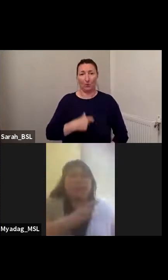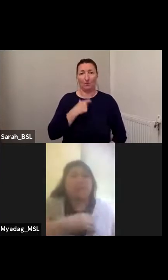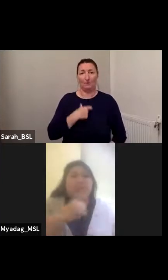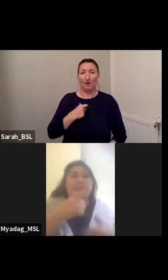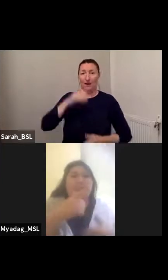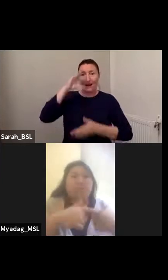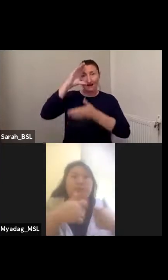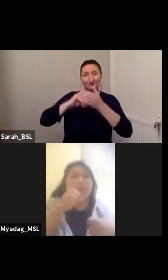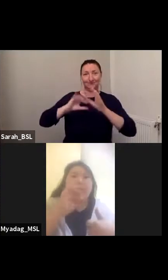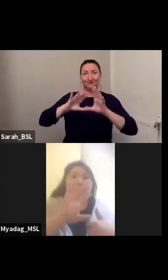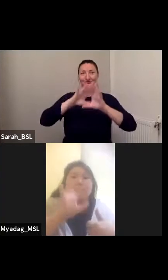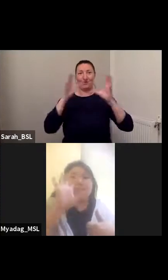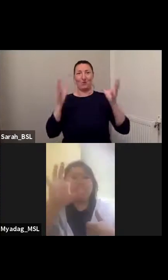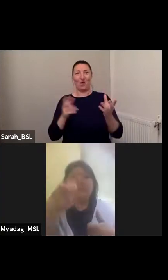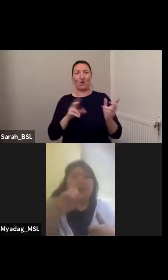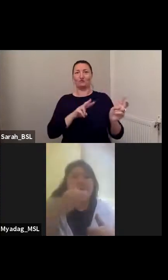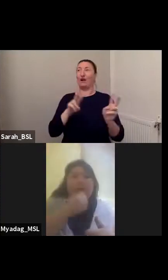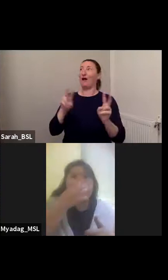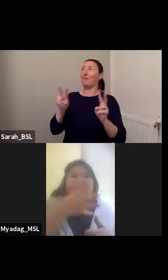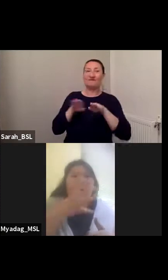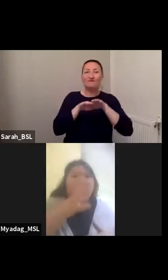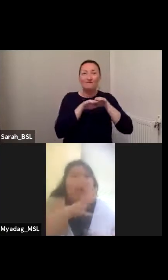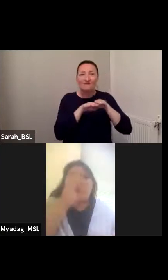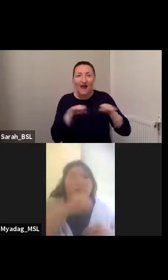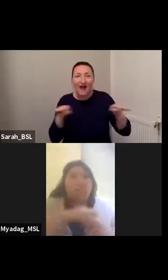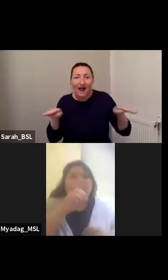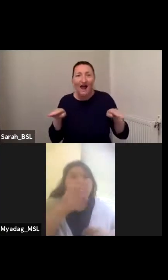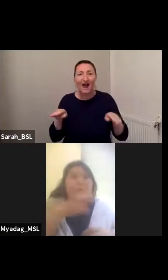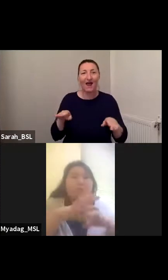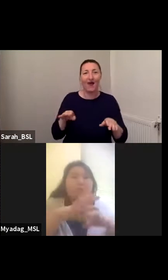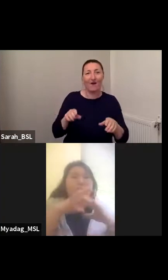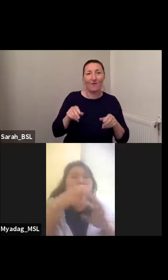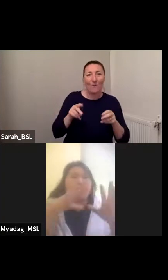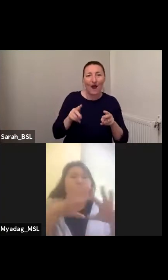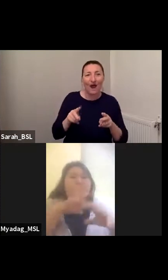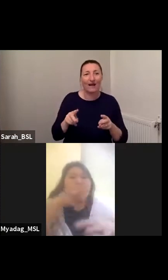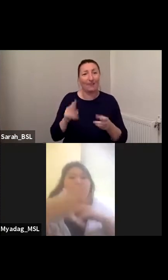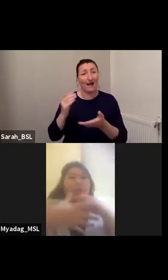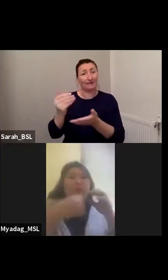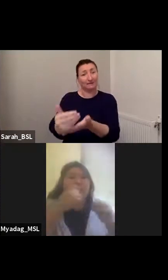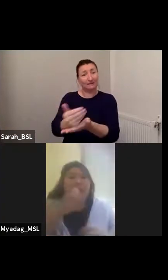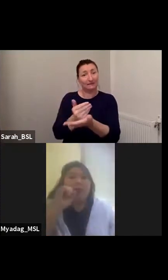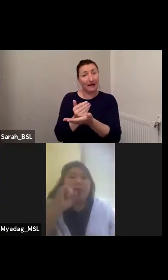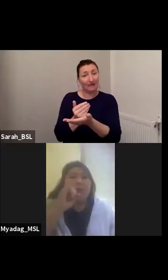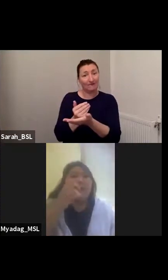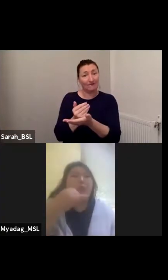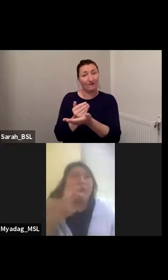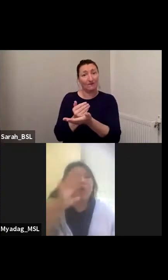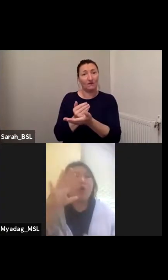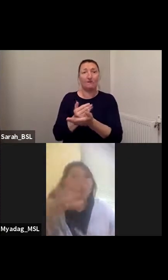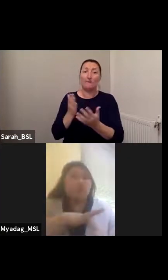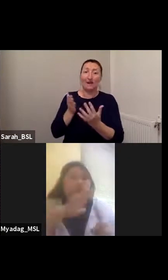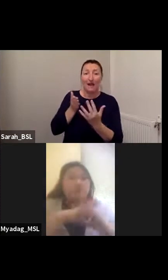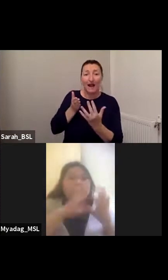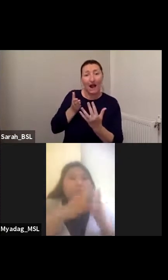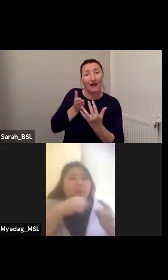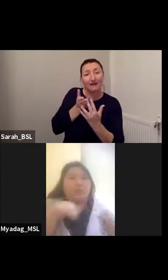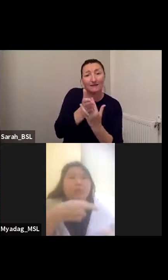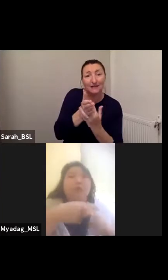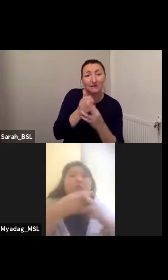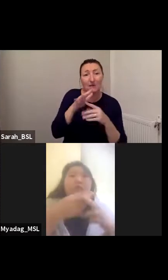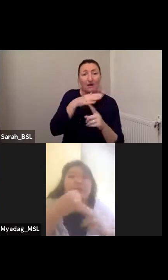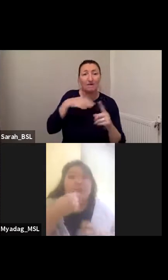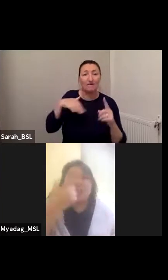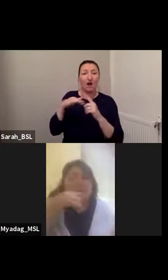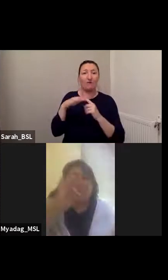the community. This definition was developed out of GDI Hub's work during the London 2012 Olympic Games, and we really want to